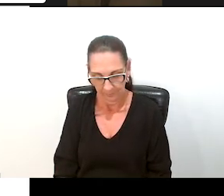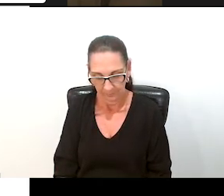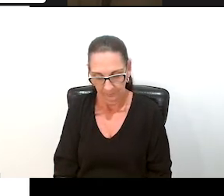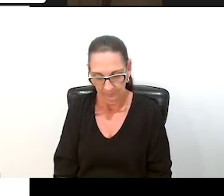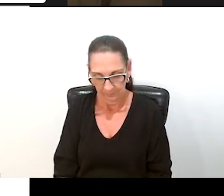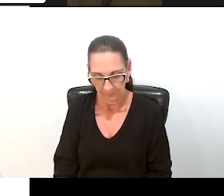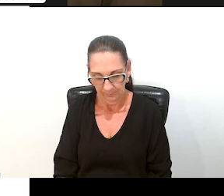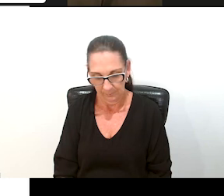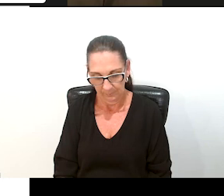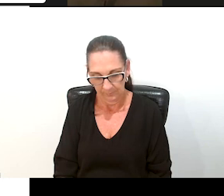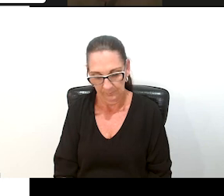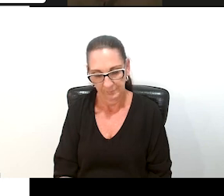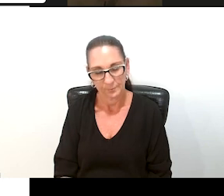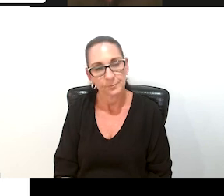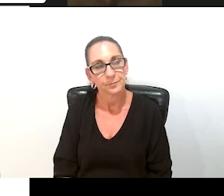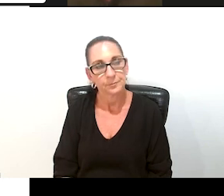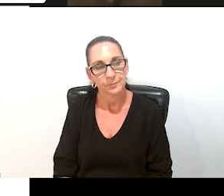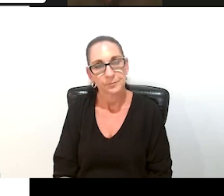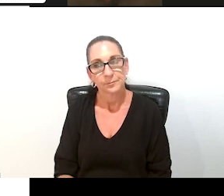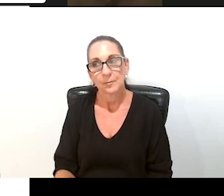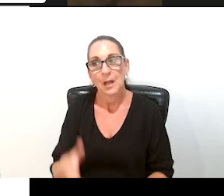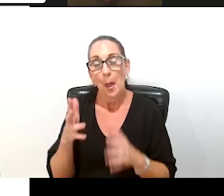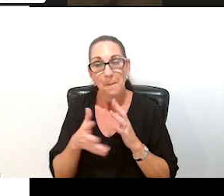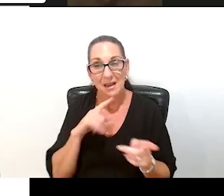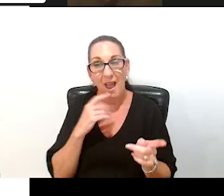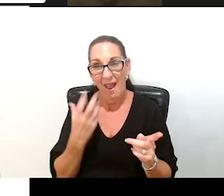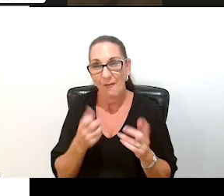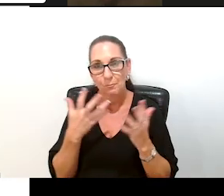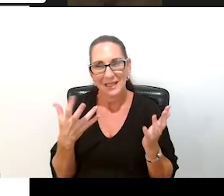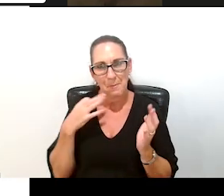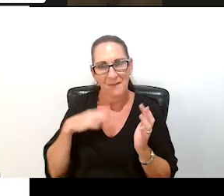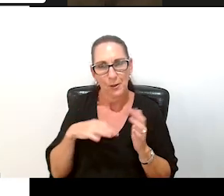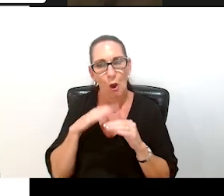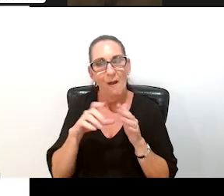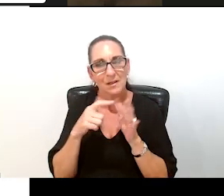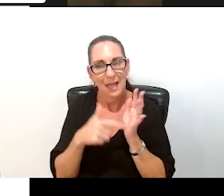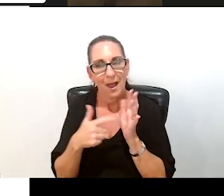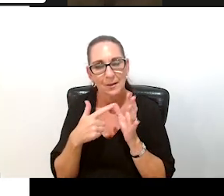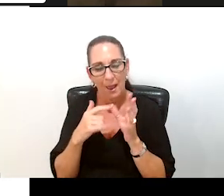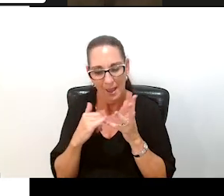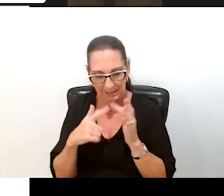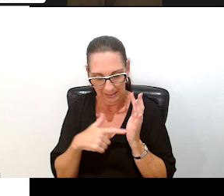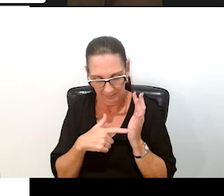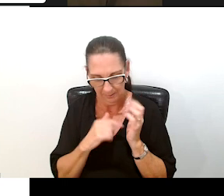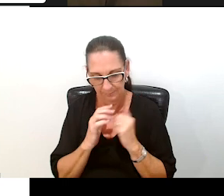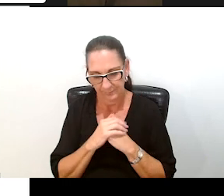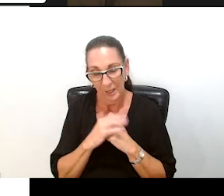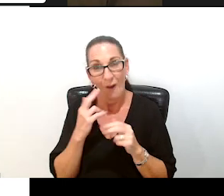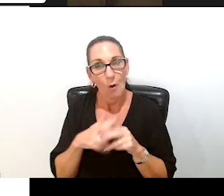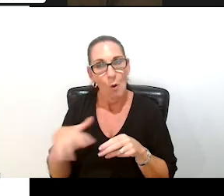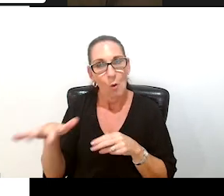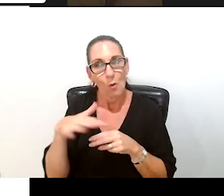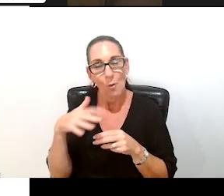So that means there are some really big benefits of the data asset. For the disability community, there are some really